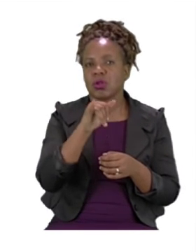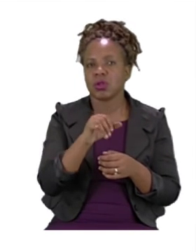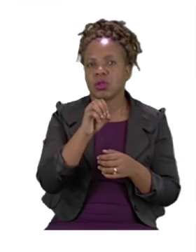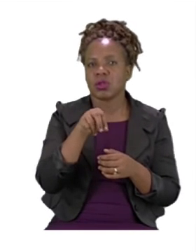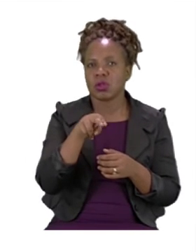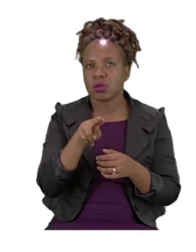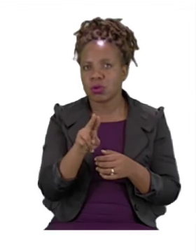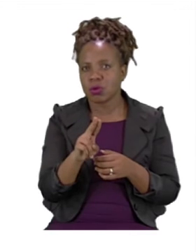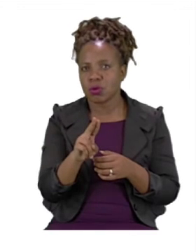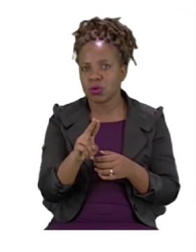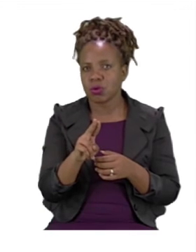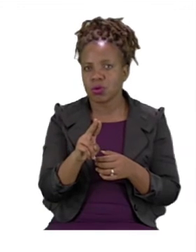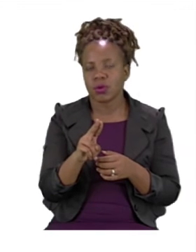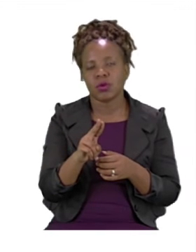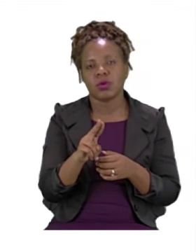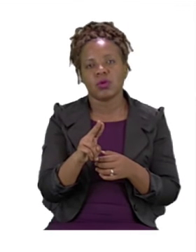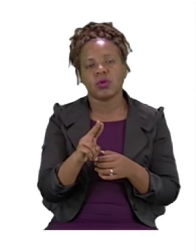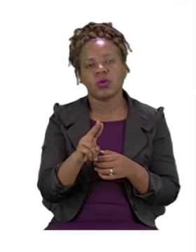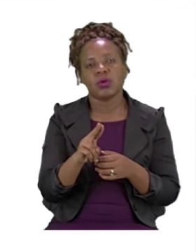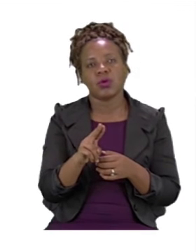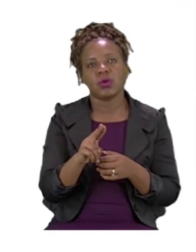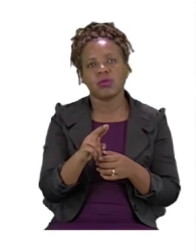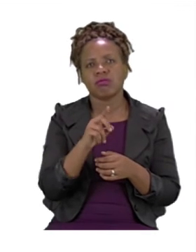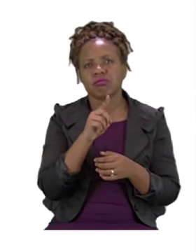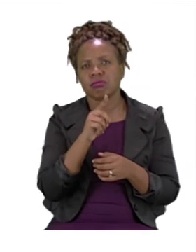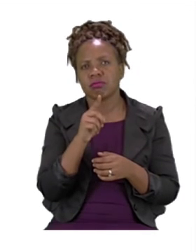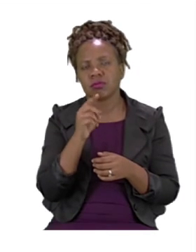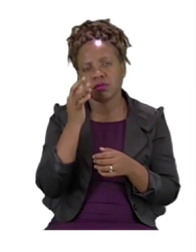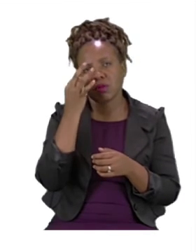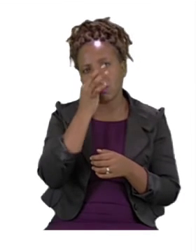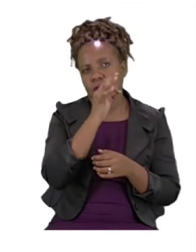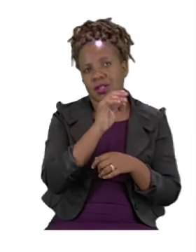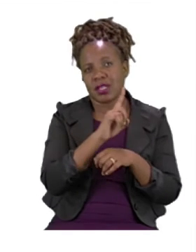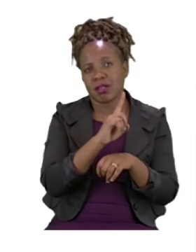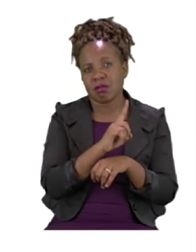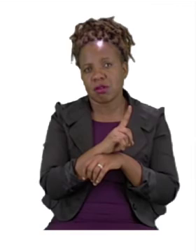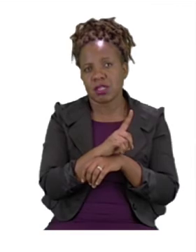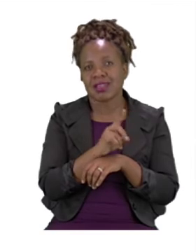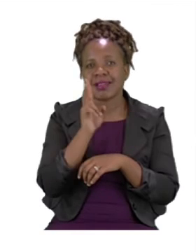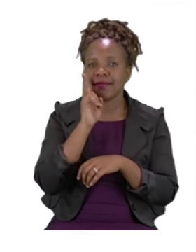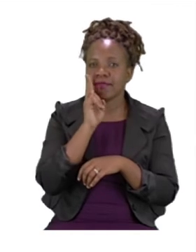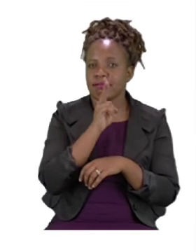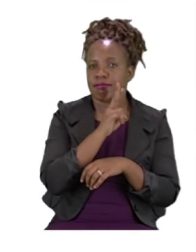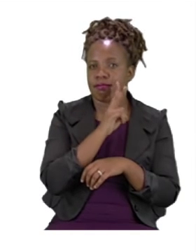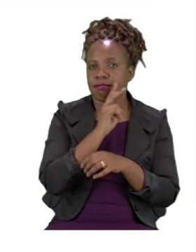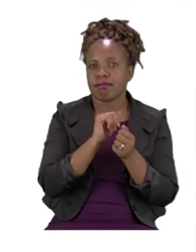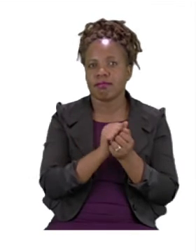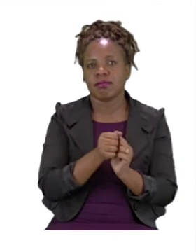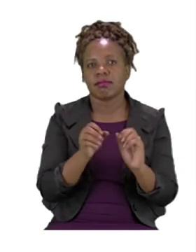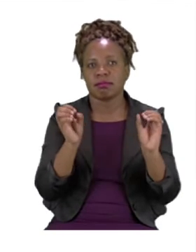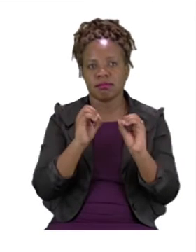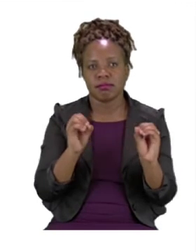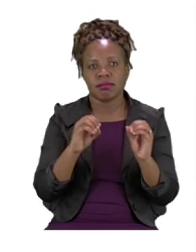talking about what happened right now or what is happening at the moment. The rest of them I want